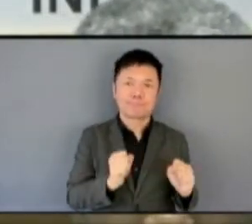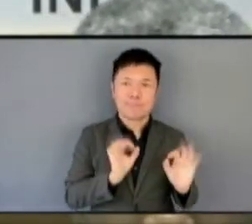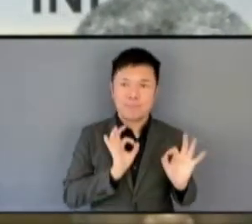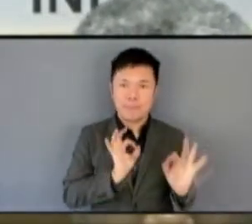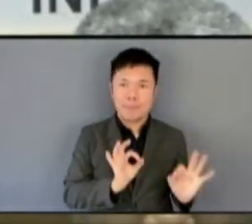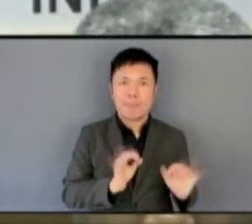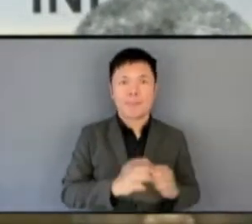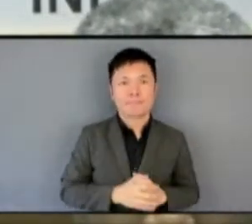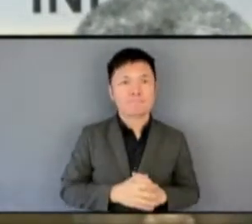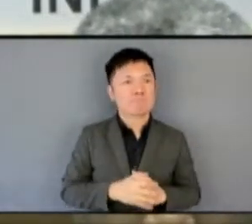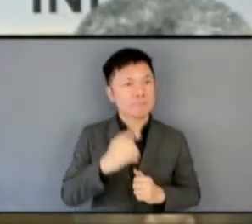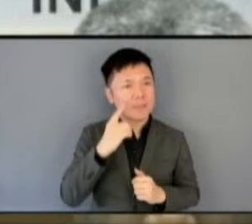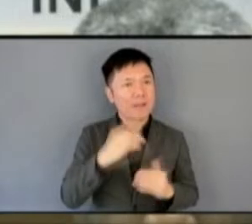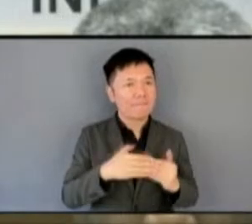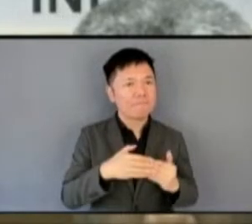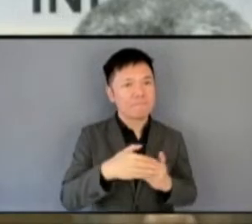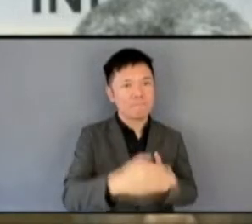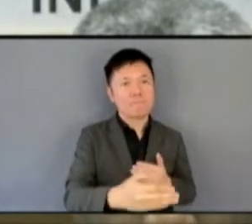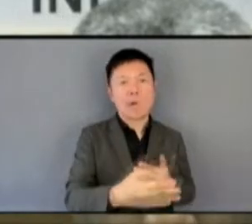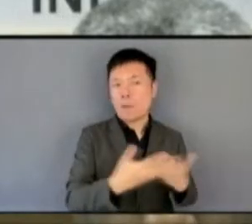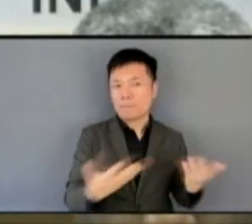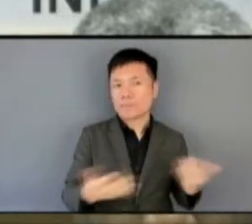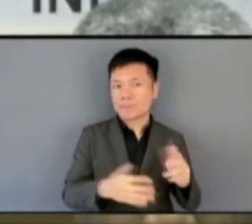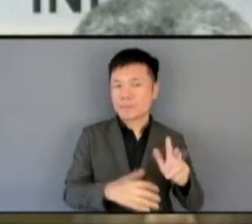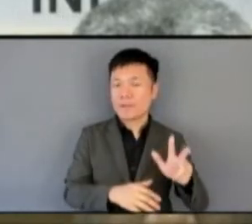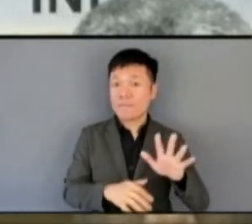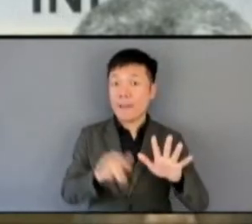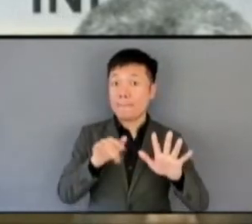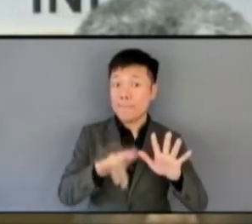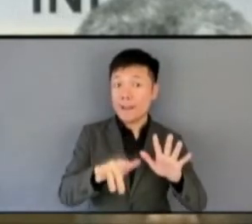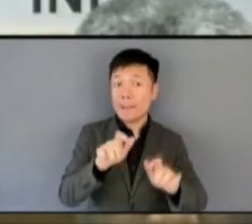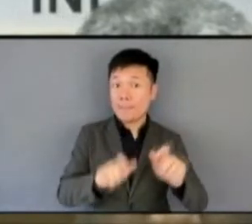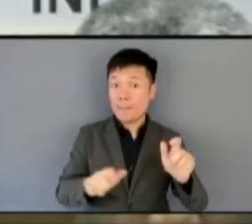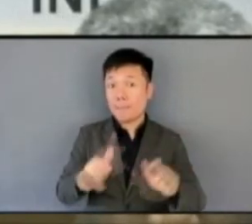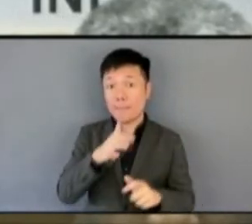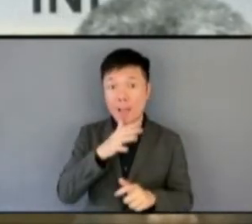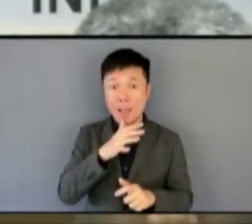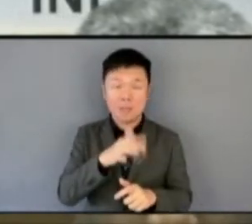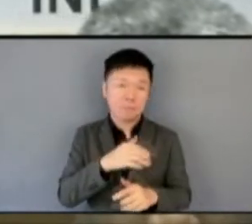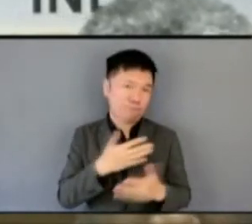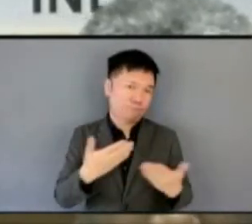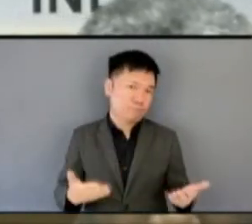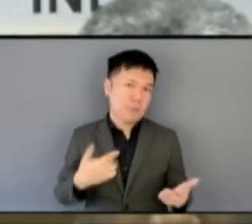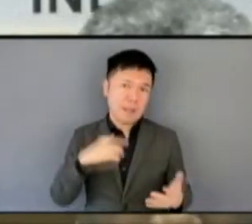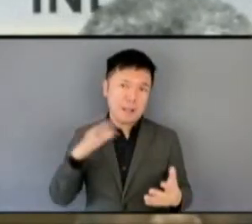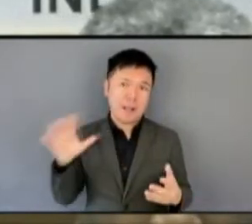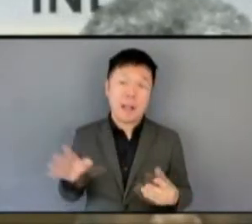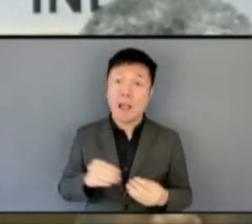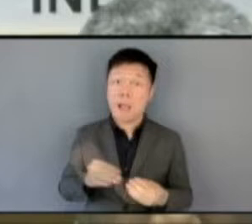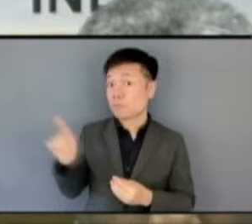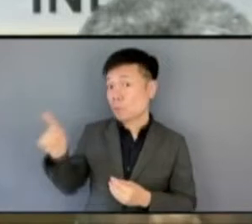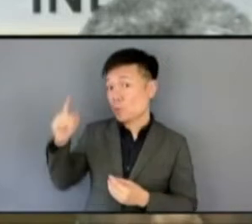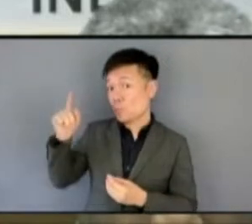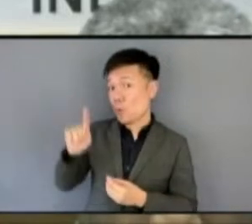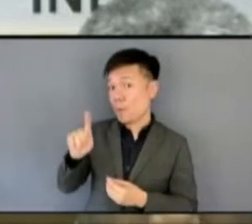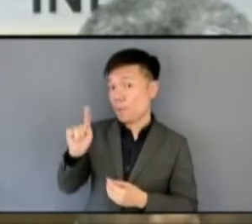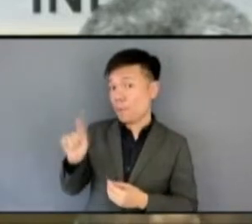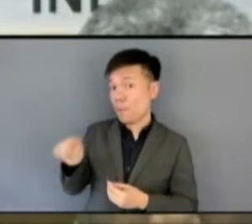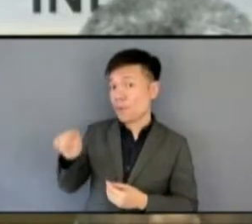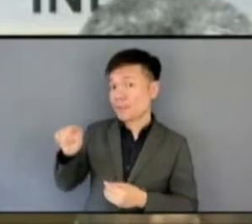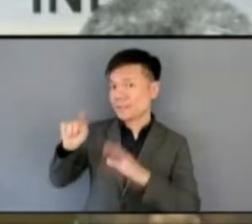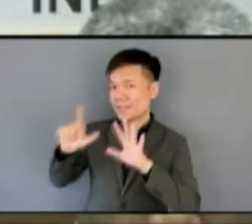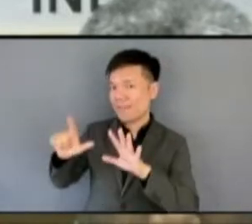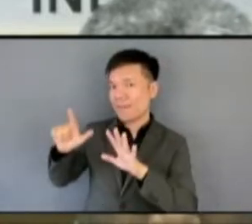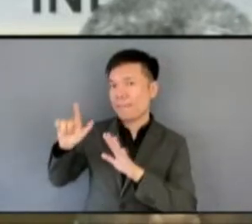35 million expected mothers with a total disbursement of more than 1.7 billion US. I am happy to share